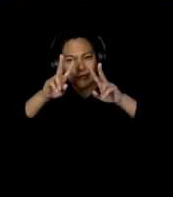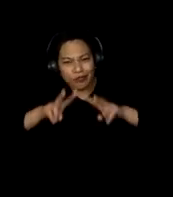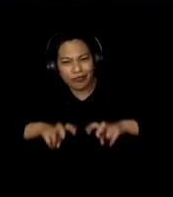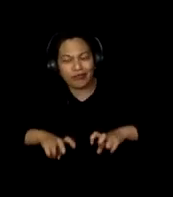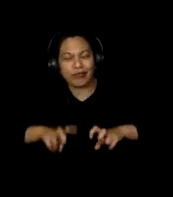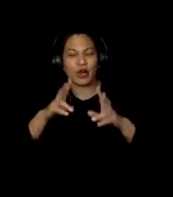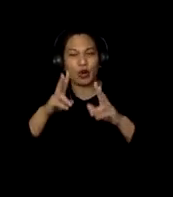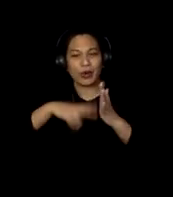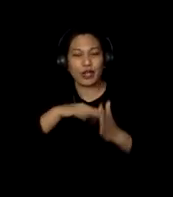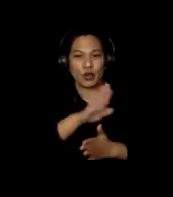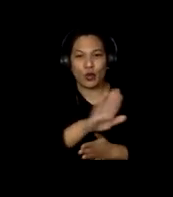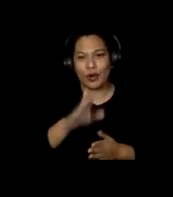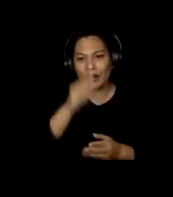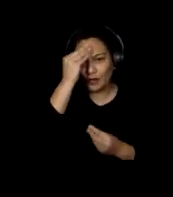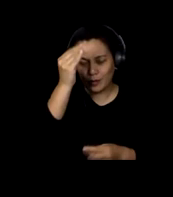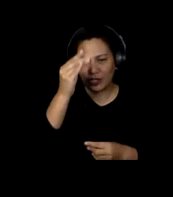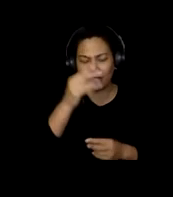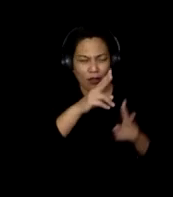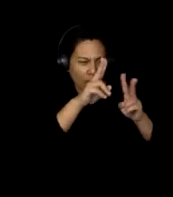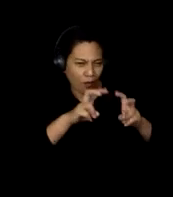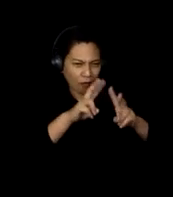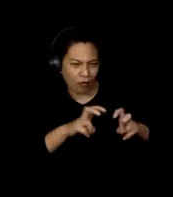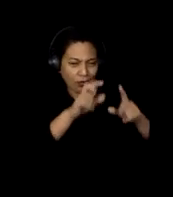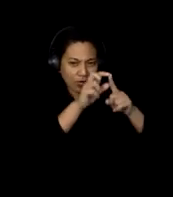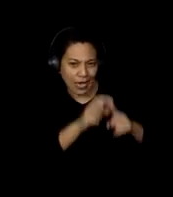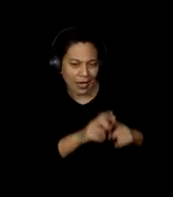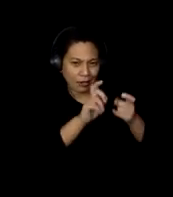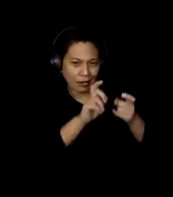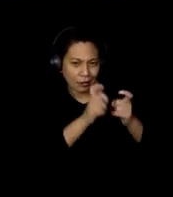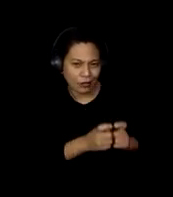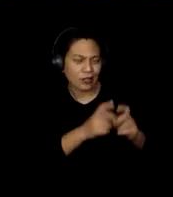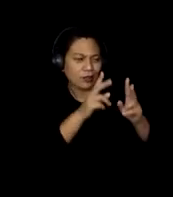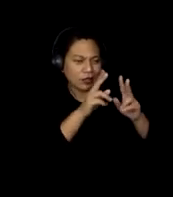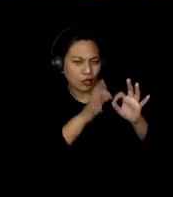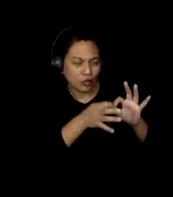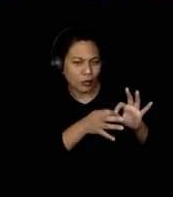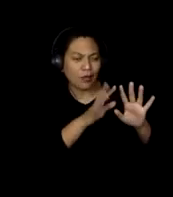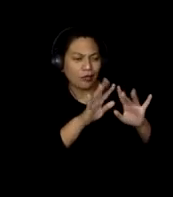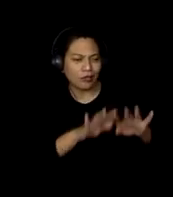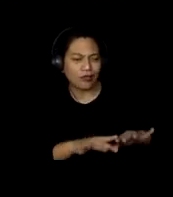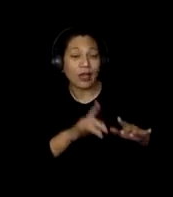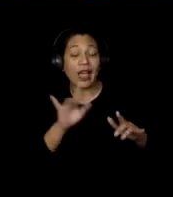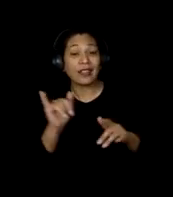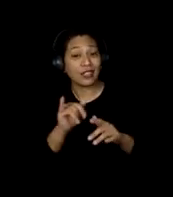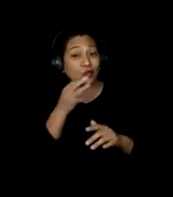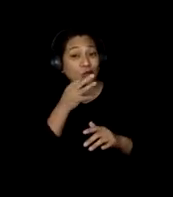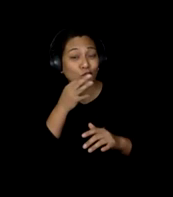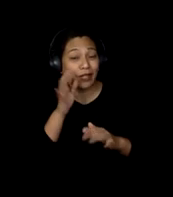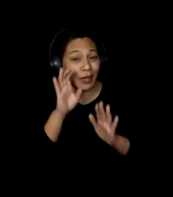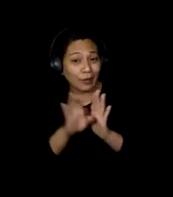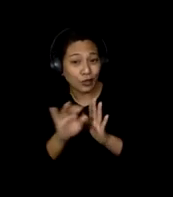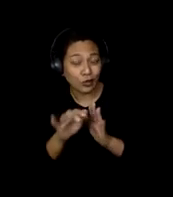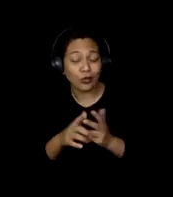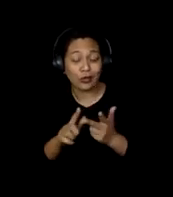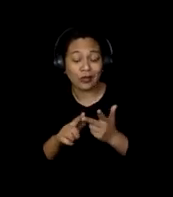online to show to other people. They're interpreting your text, and soon it's going to be interpreting your images. Video will probably